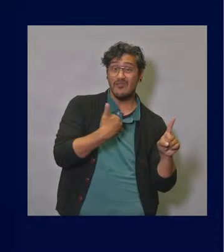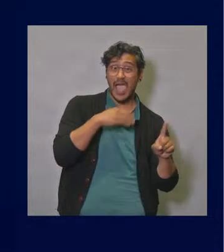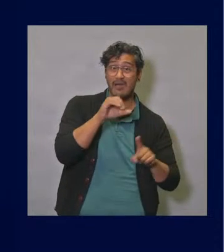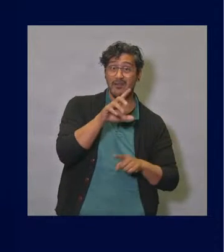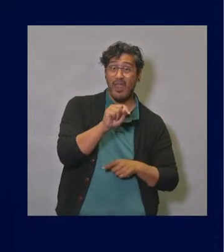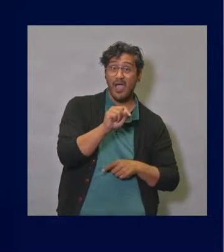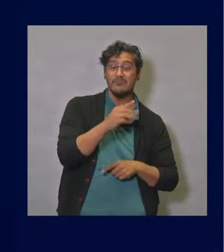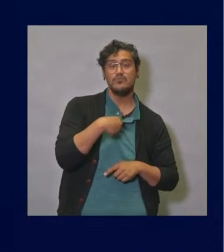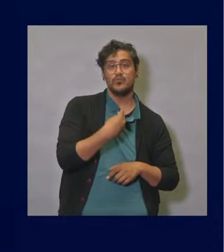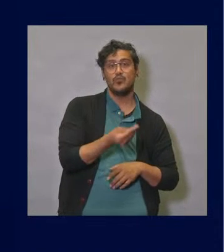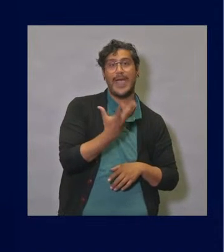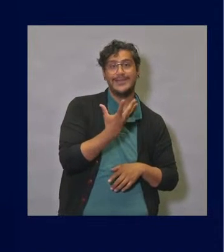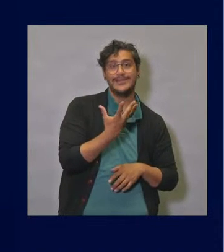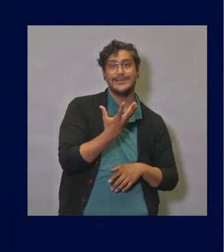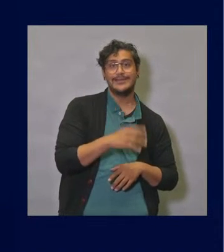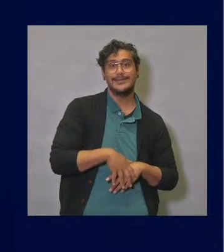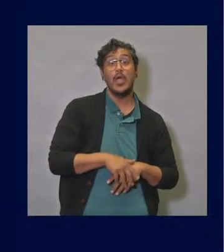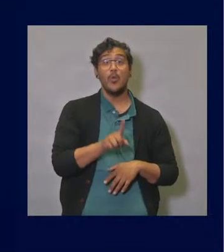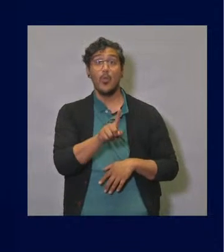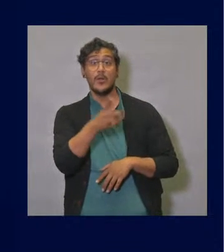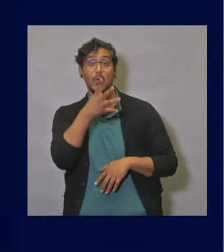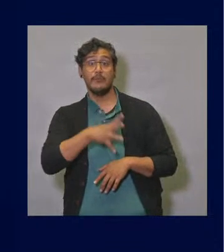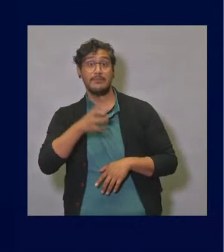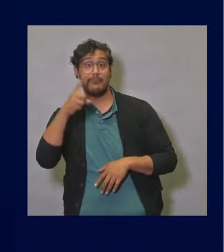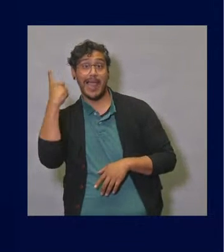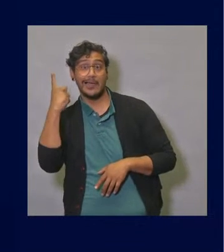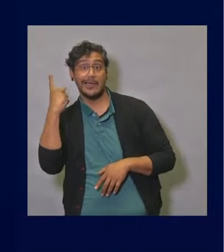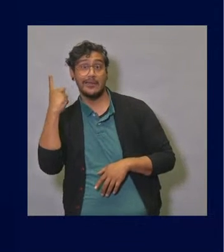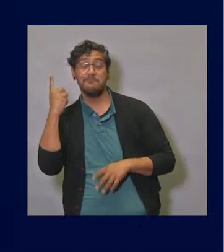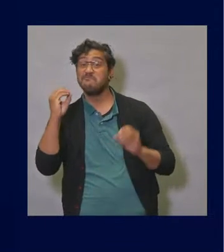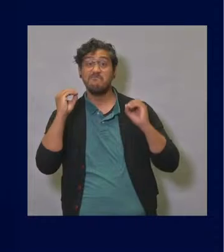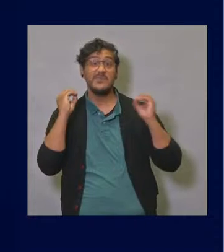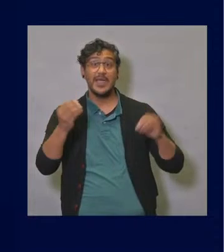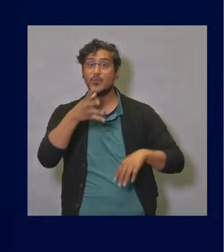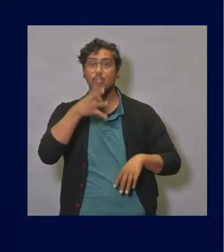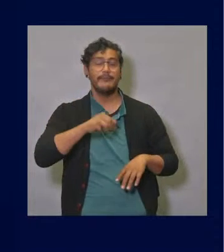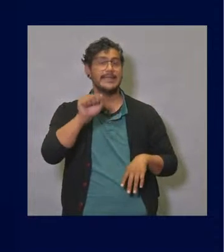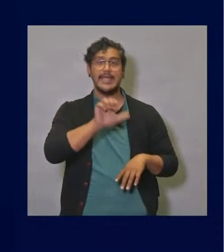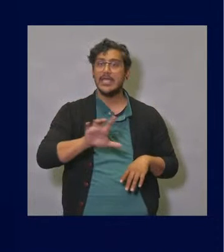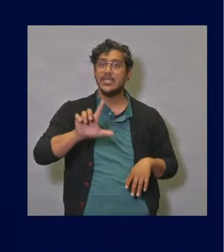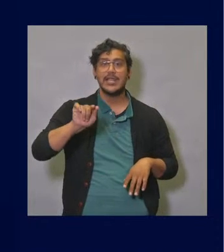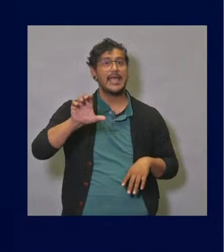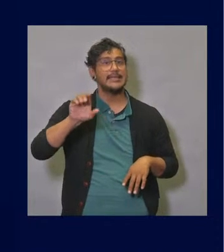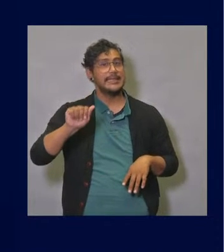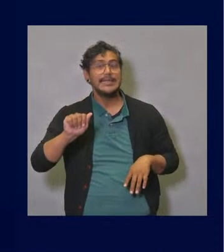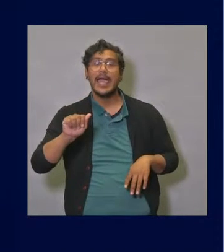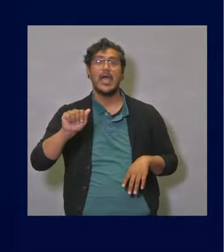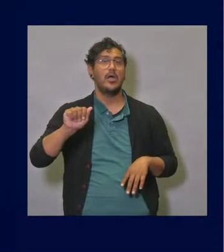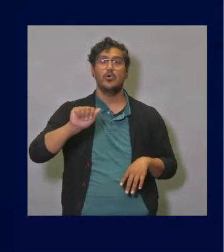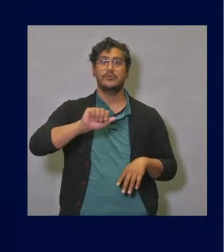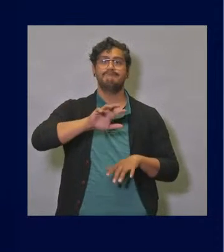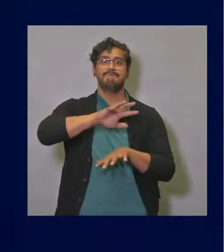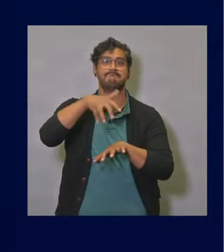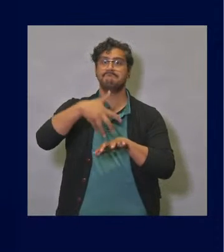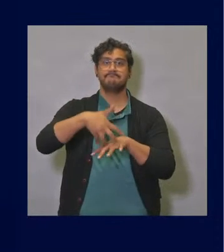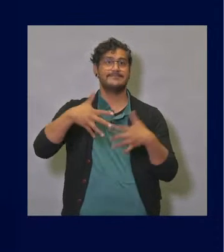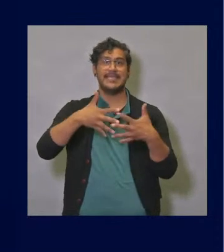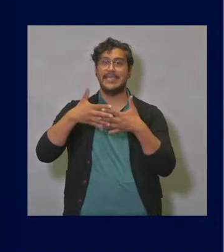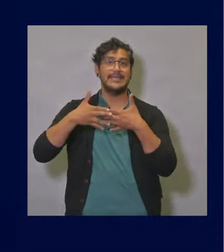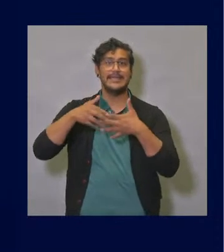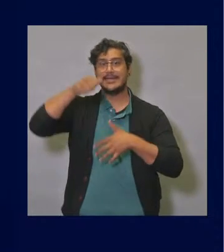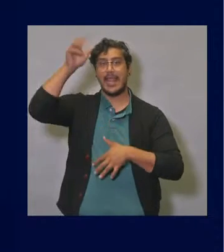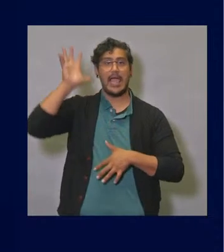problem were white, 1 woman was Black, and none of the women were Asian, Latina, or American Indian Alaska